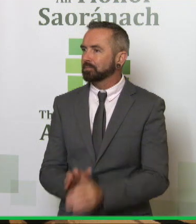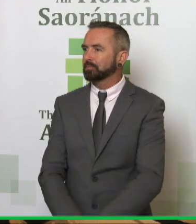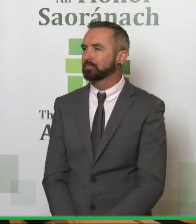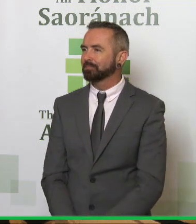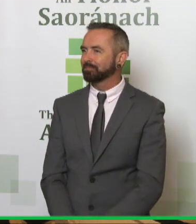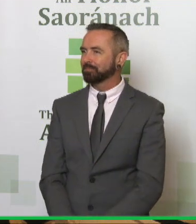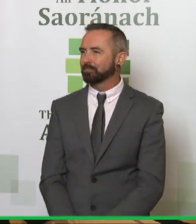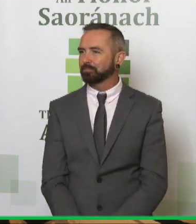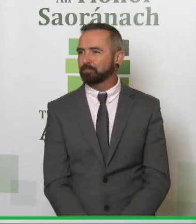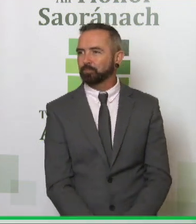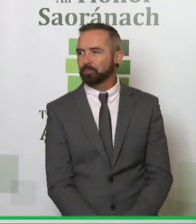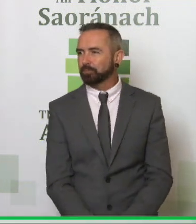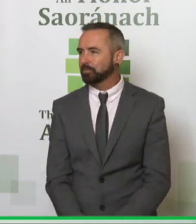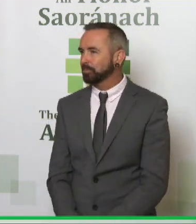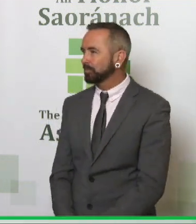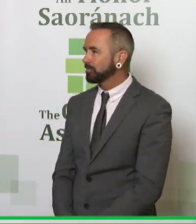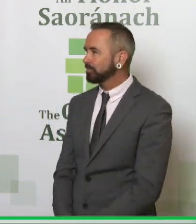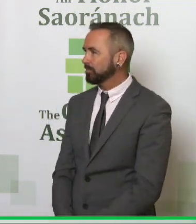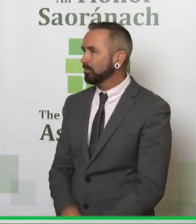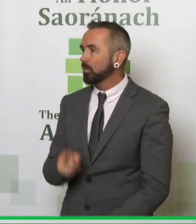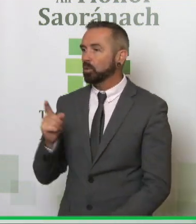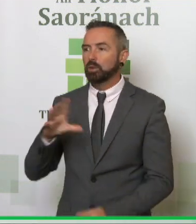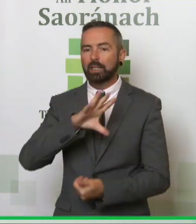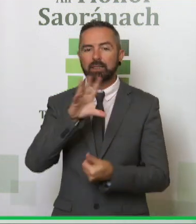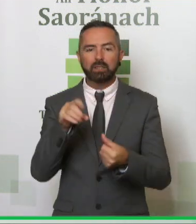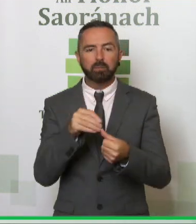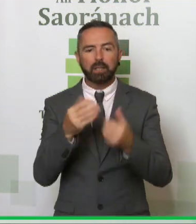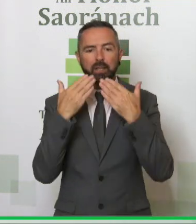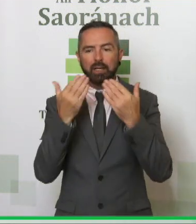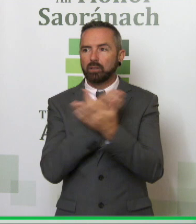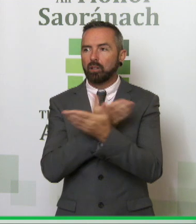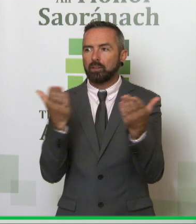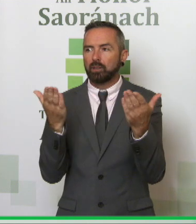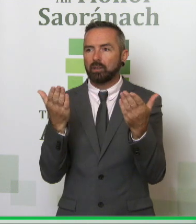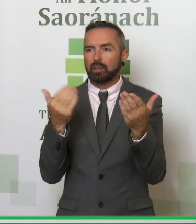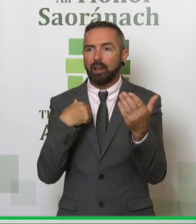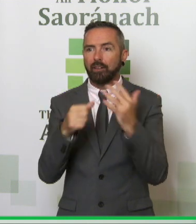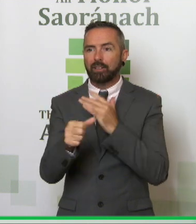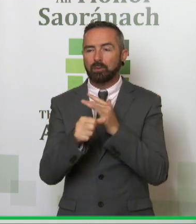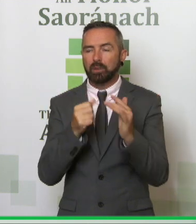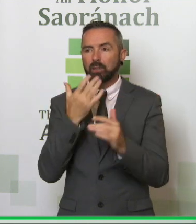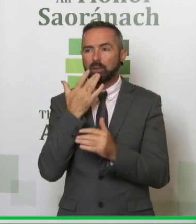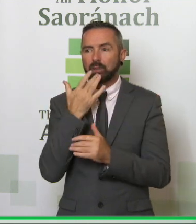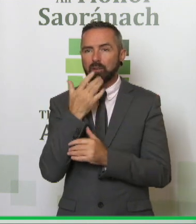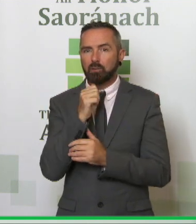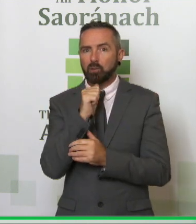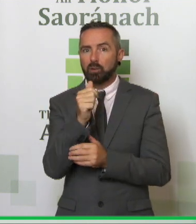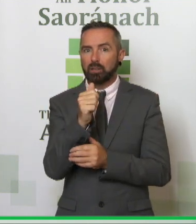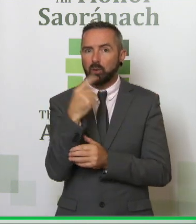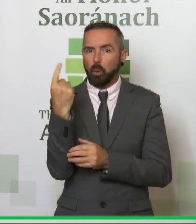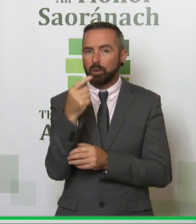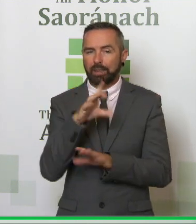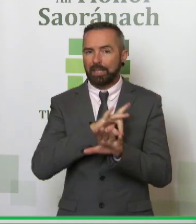Yeah, and look, that is a special thanks to all of you. I've experienced nothing but kindness and humanity dealing with all